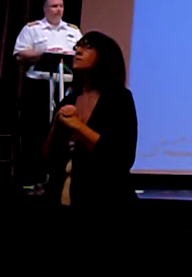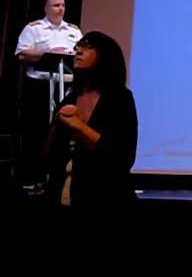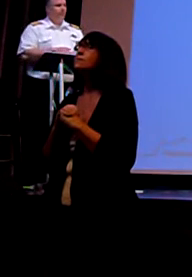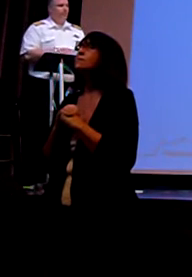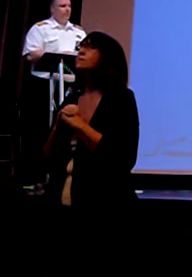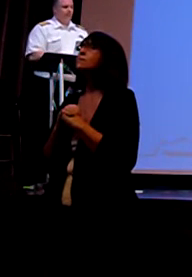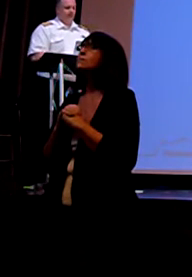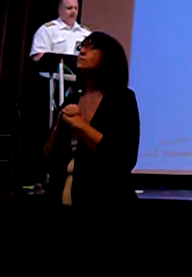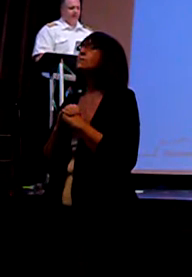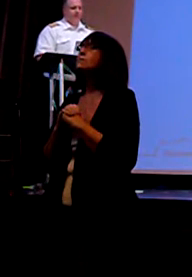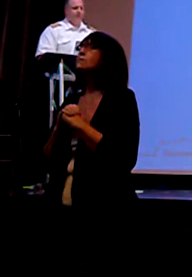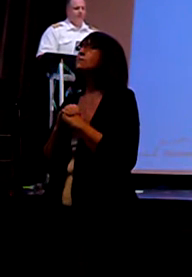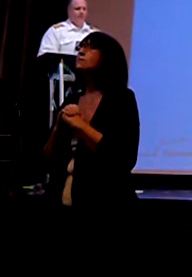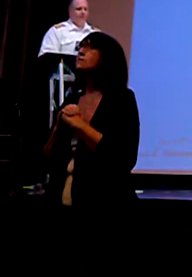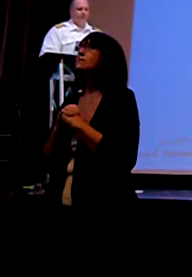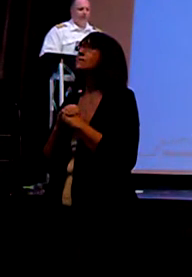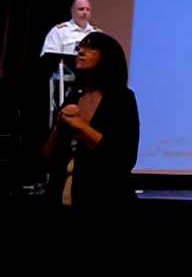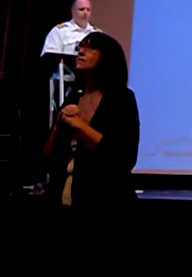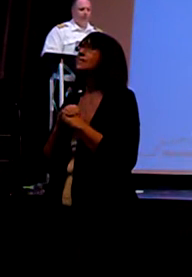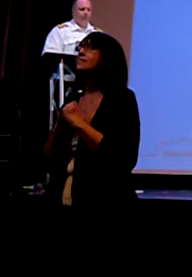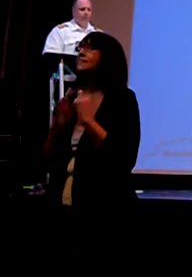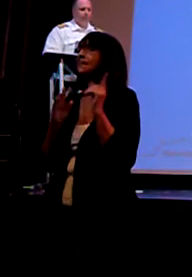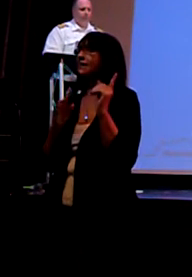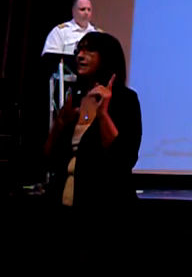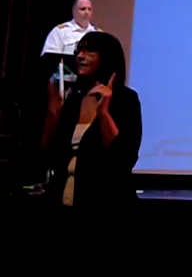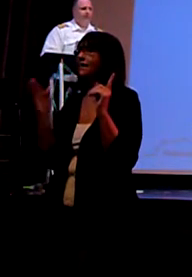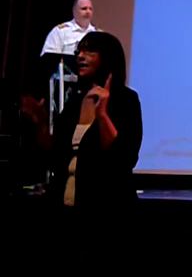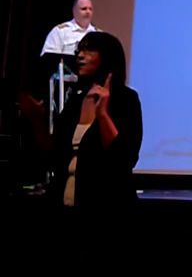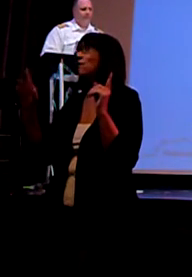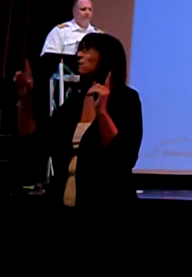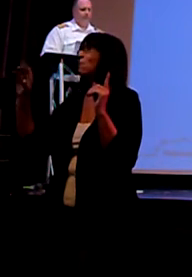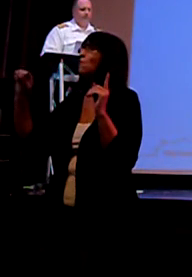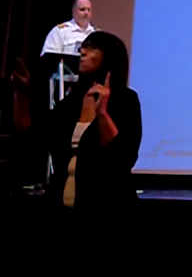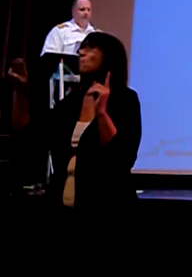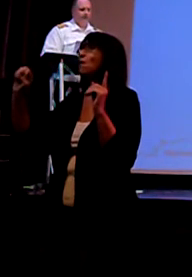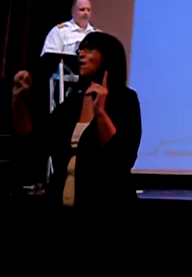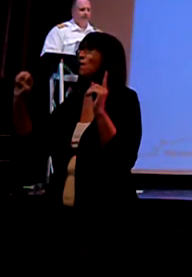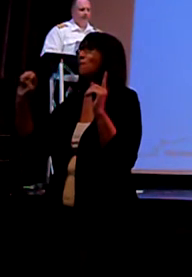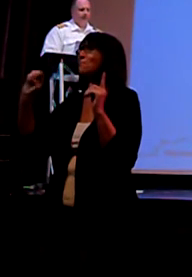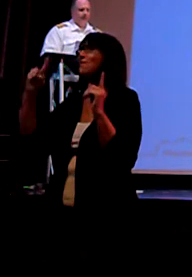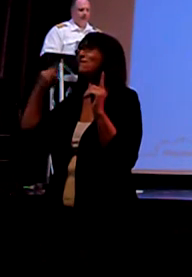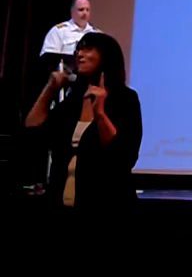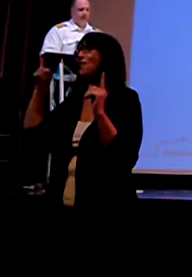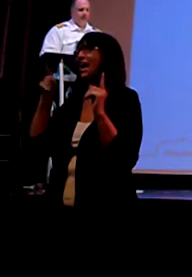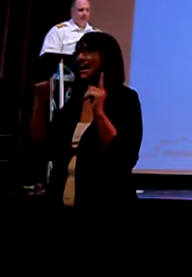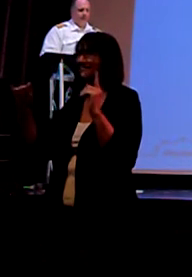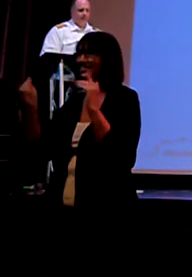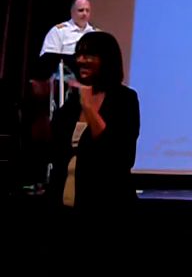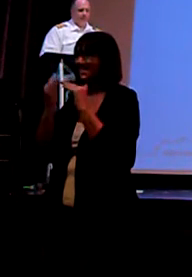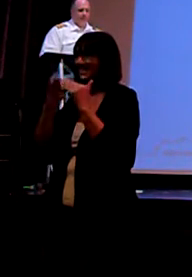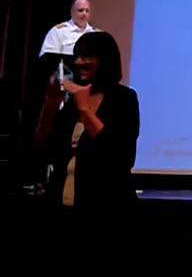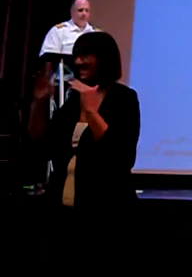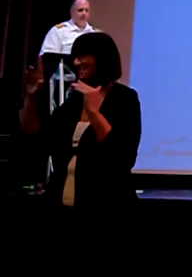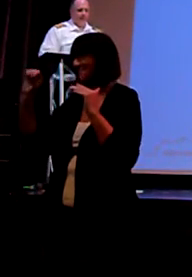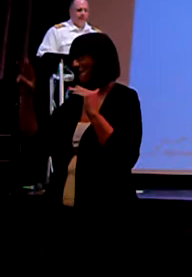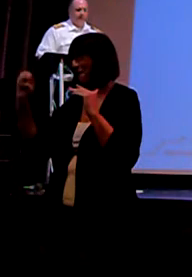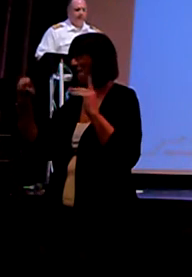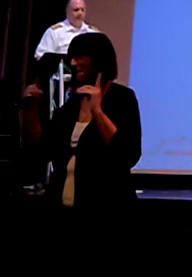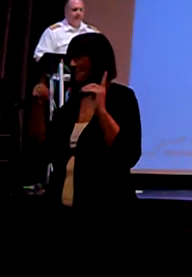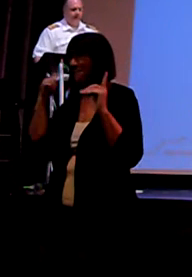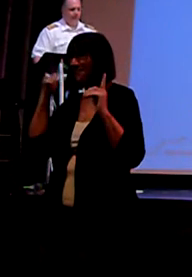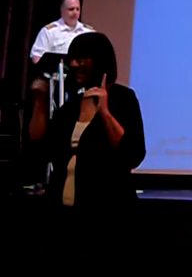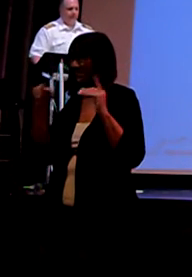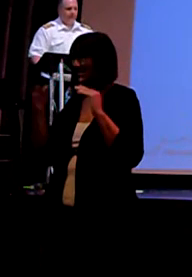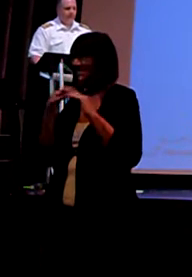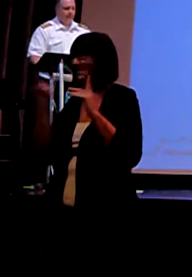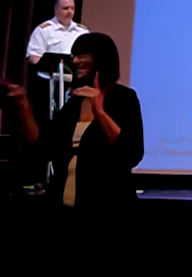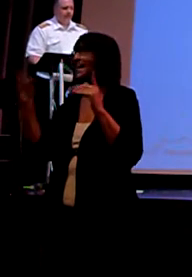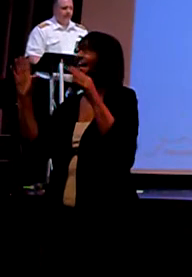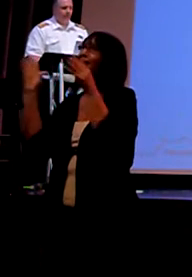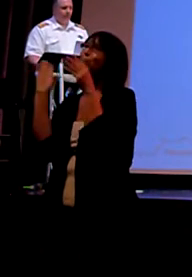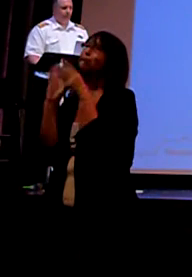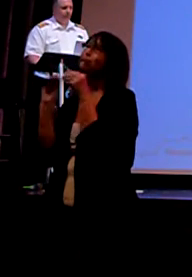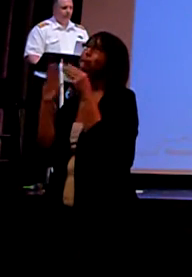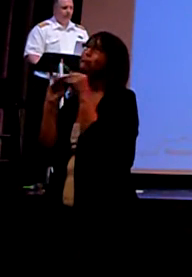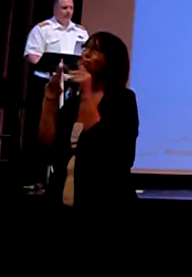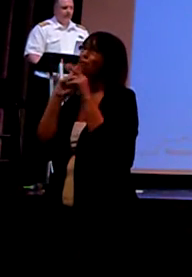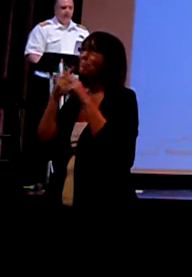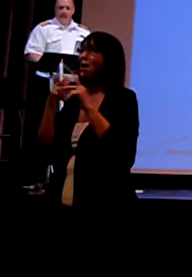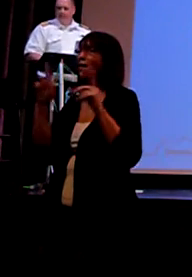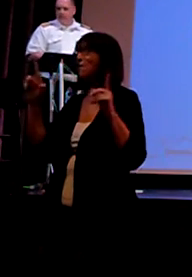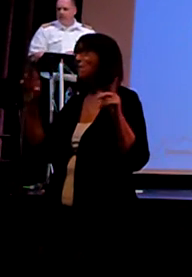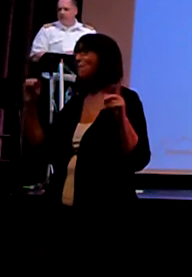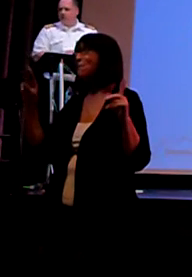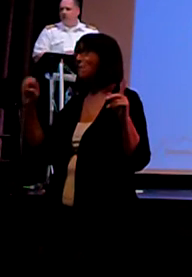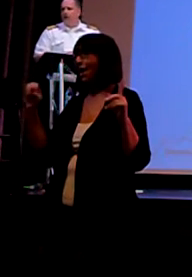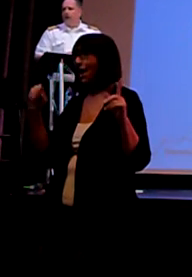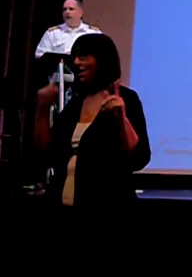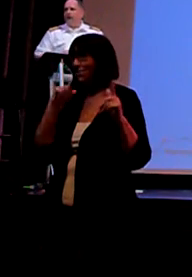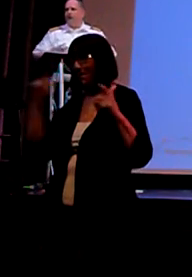Of course, next one being Rome, the Eternal City. A lot of things that you can say about Rome.